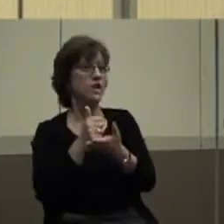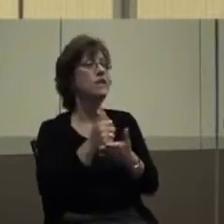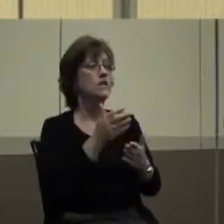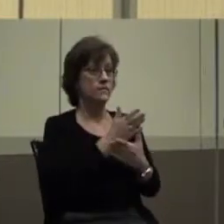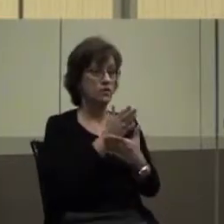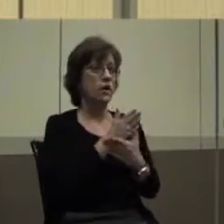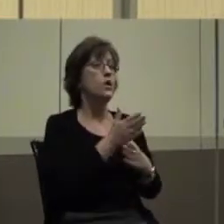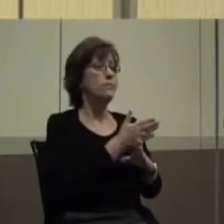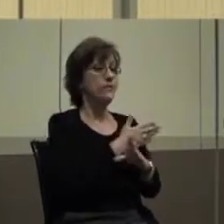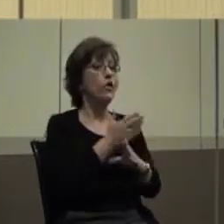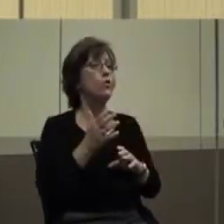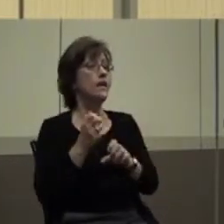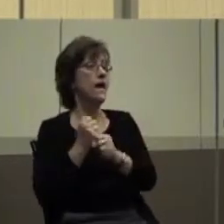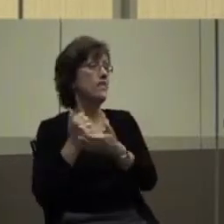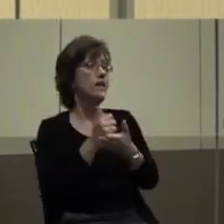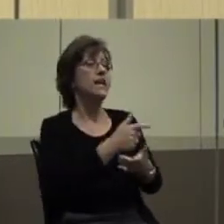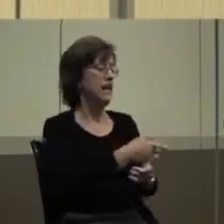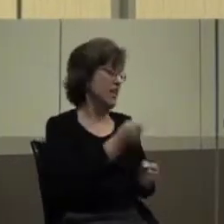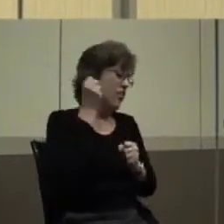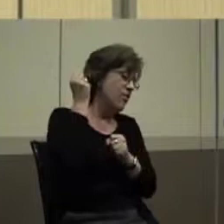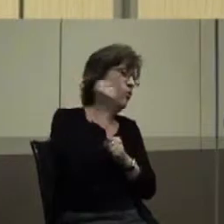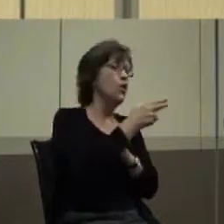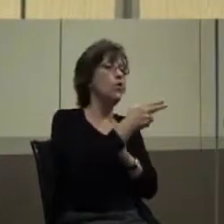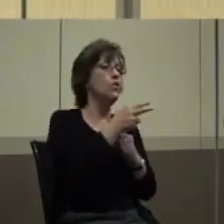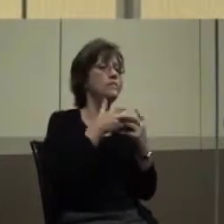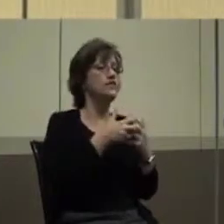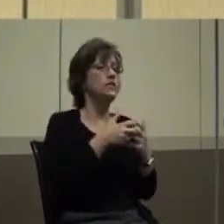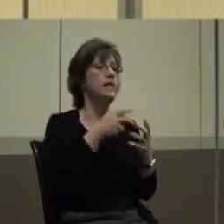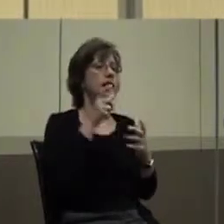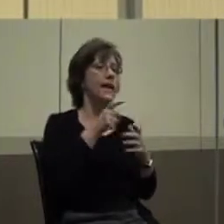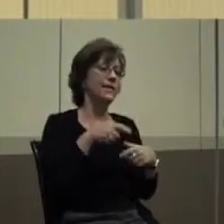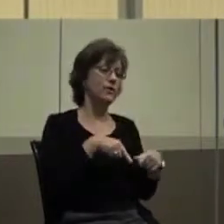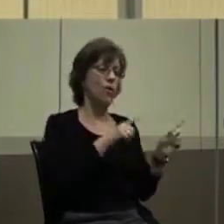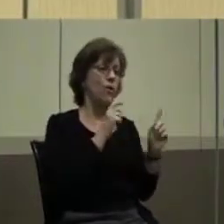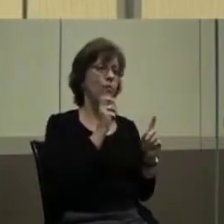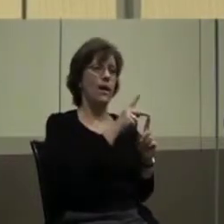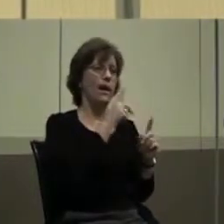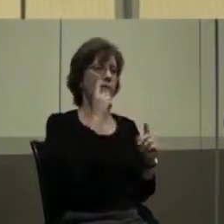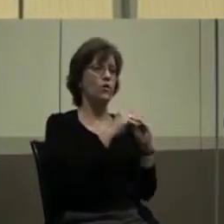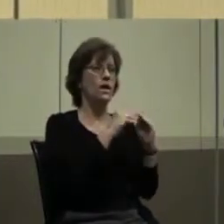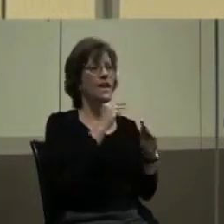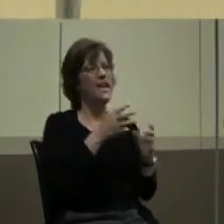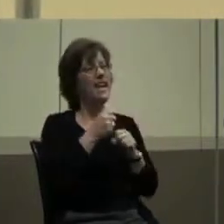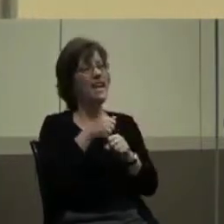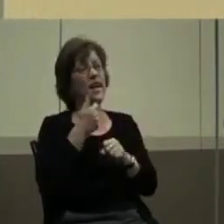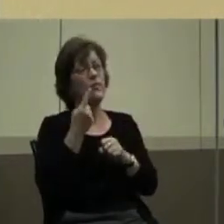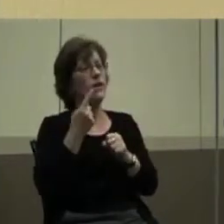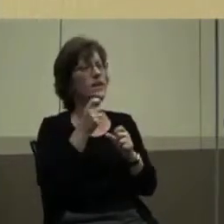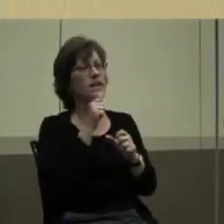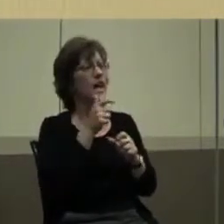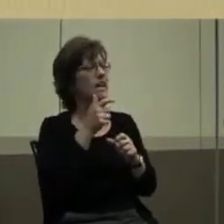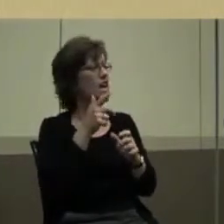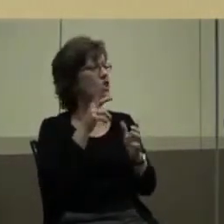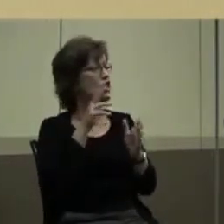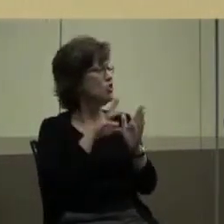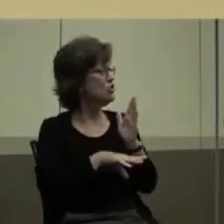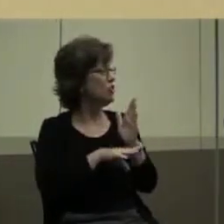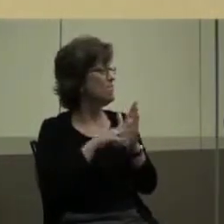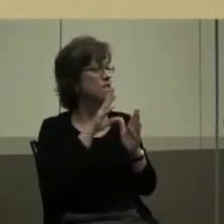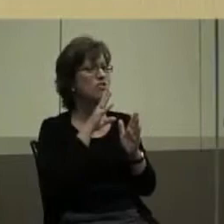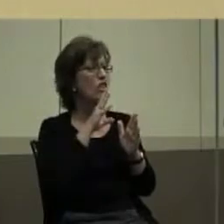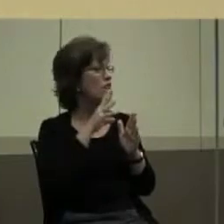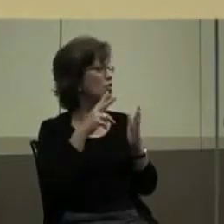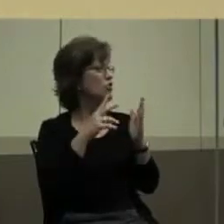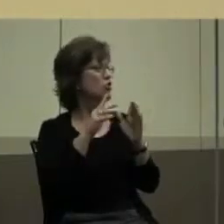his dynamite and had to go back to the shop. So he got a, not a cheap talk, but one of those other voice output devices that's a little easier to